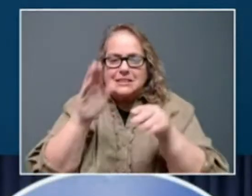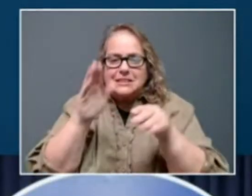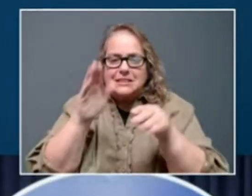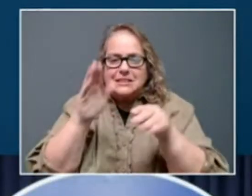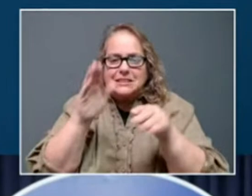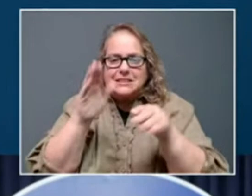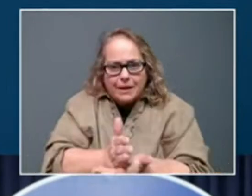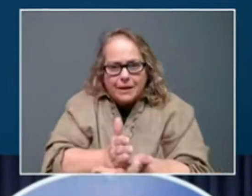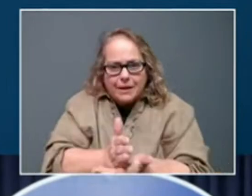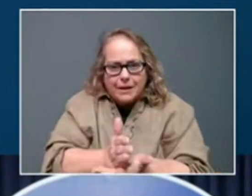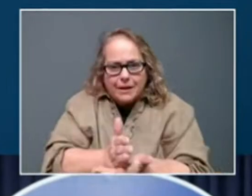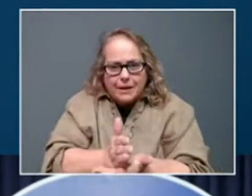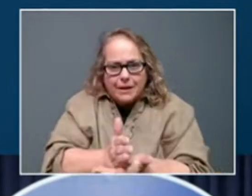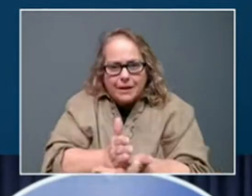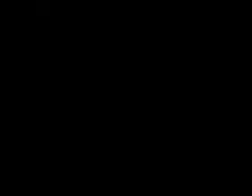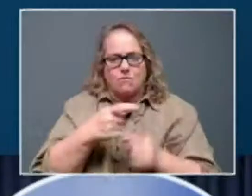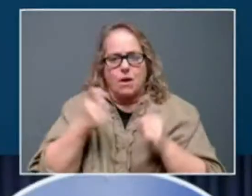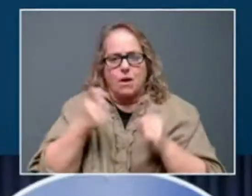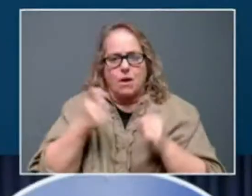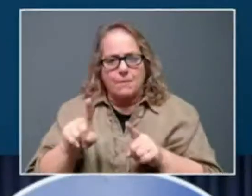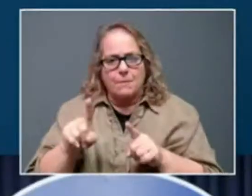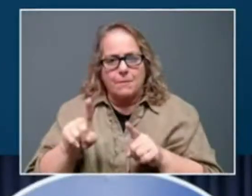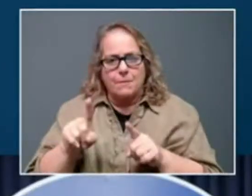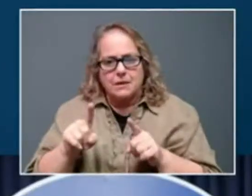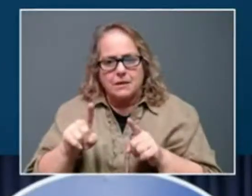As I show you in a minute, we are at least